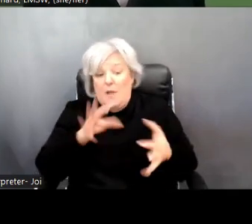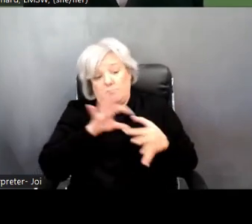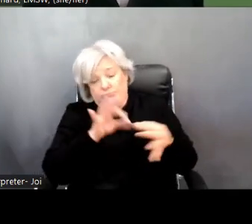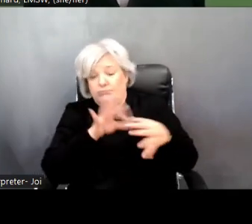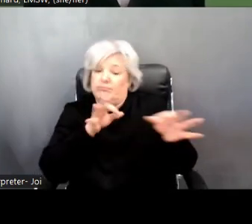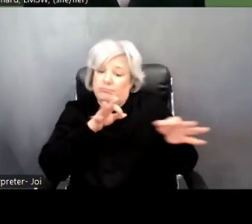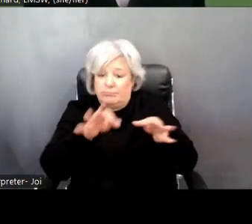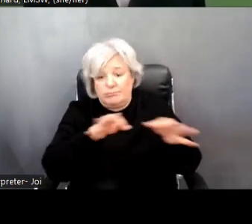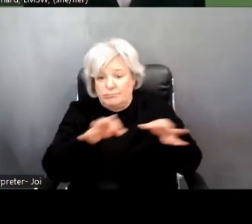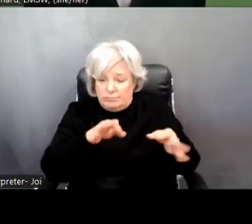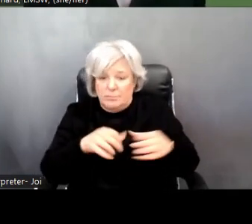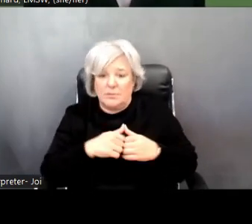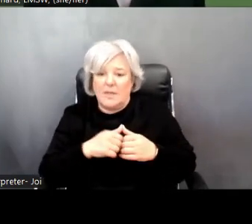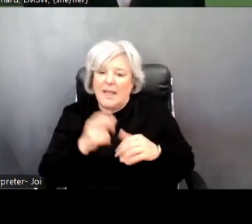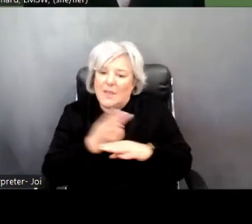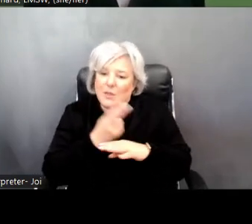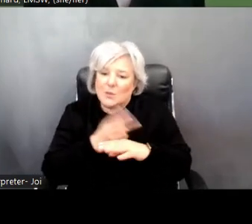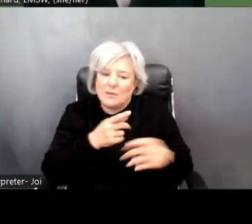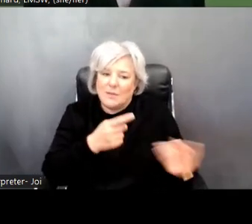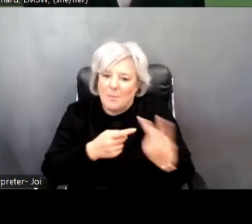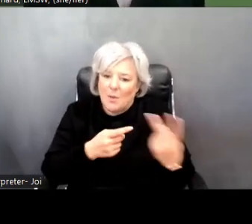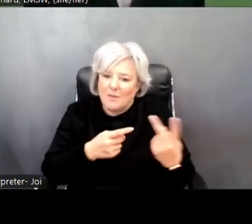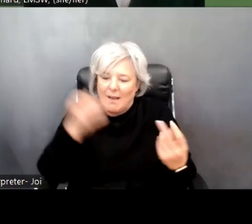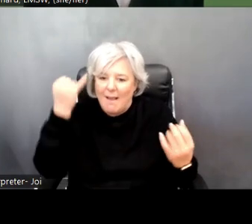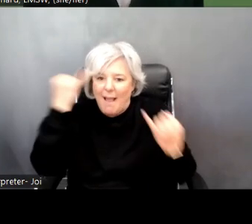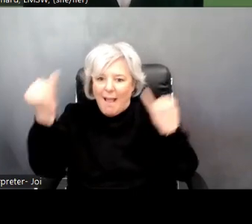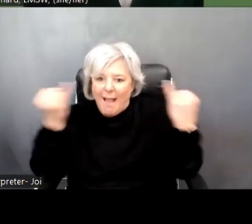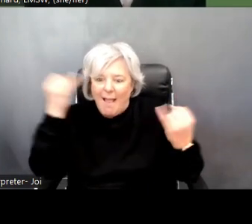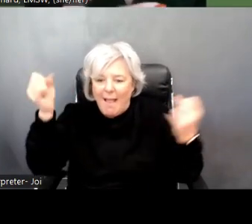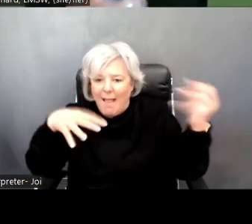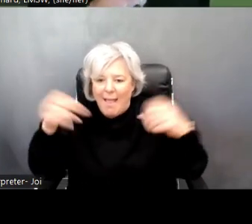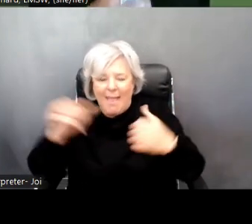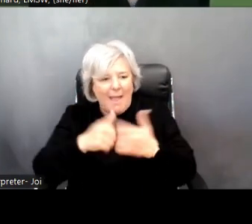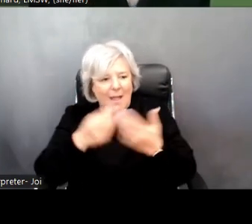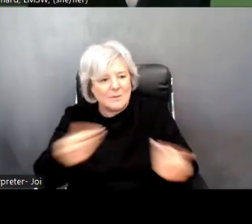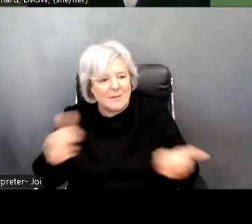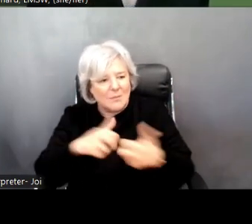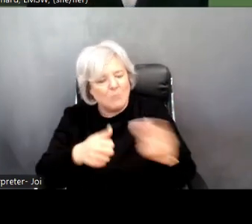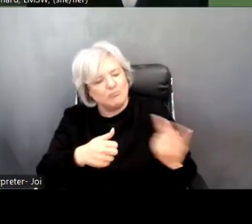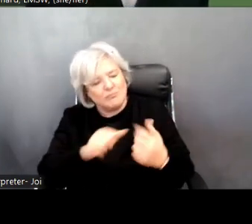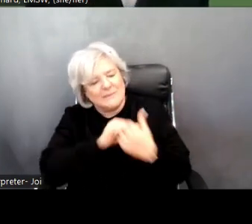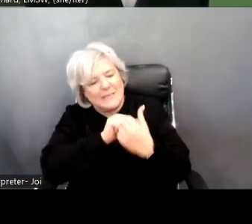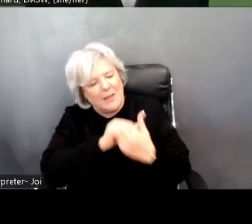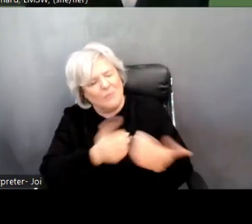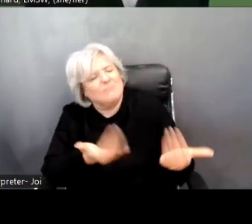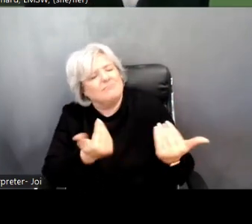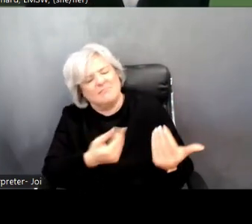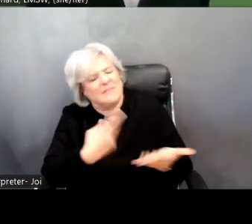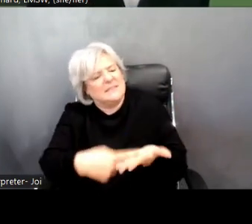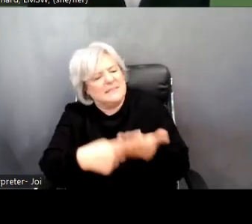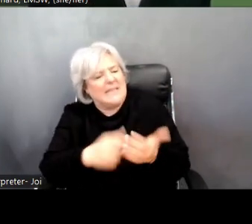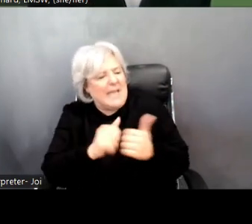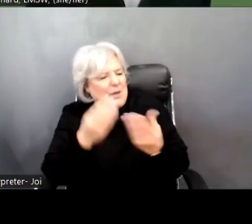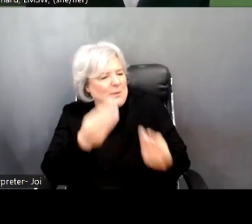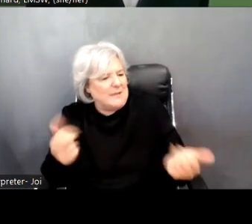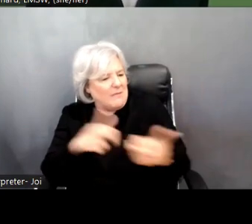then use the time to brainstorm, what might we do to resolve this problem, you and me together, right? How can